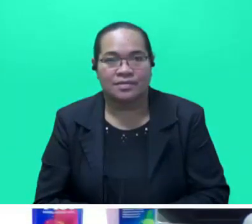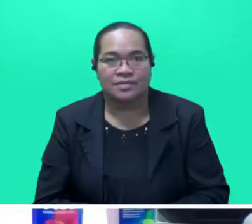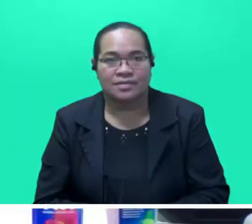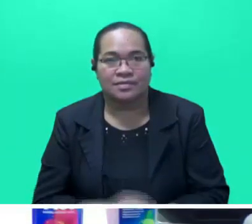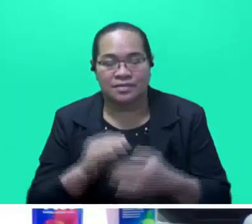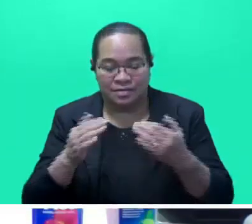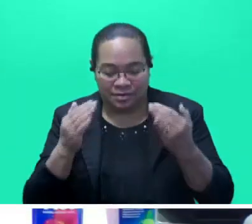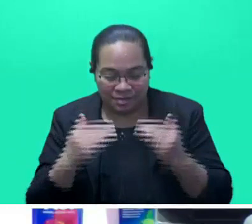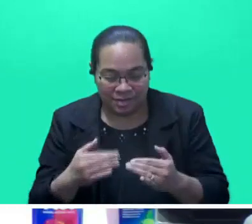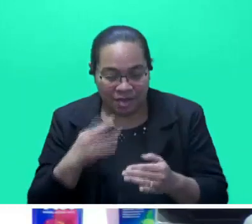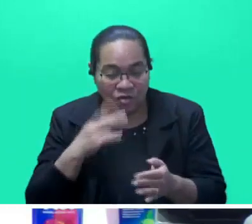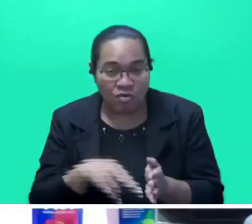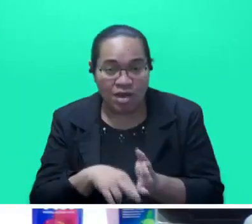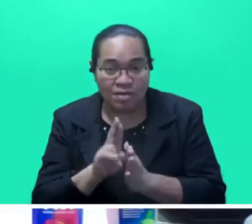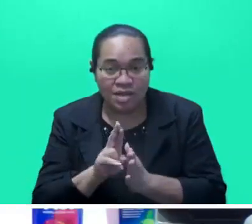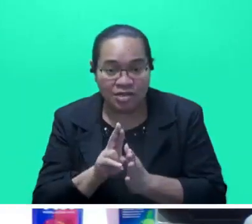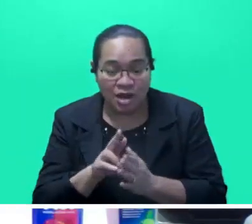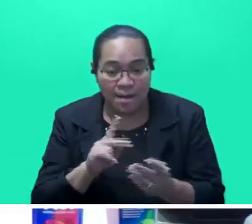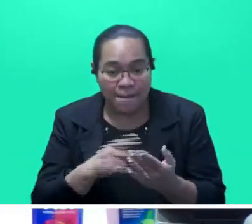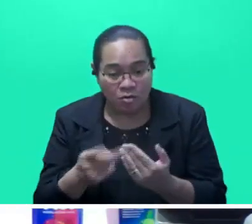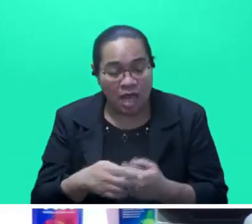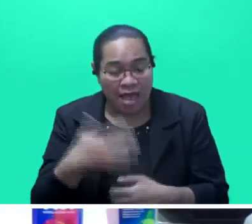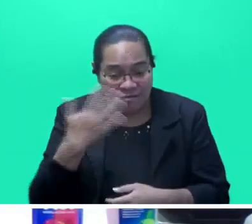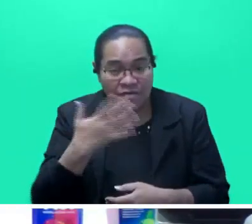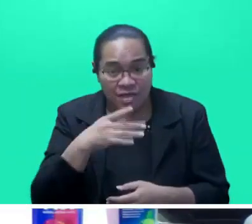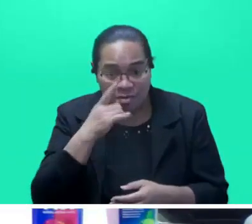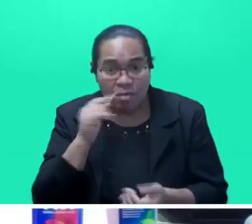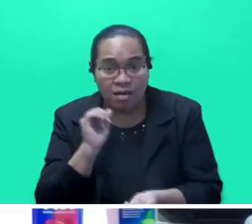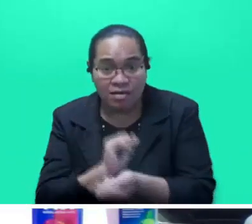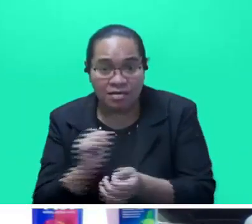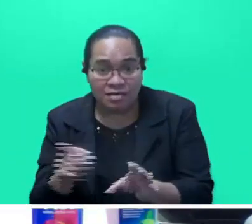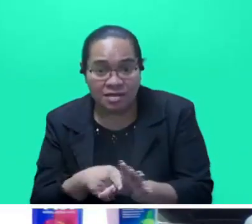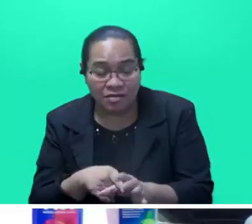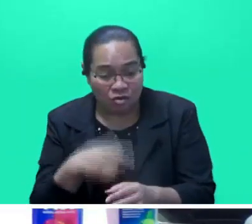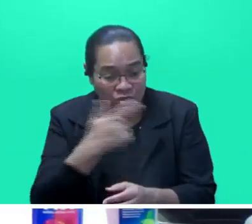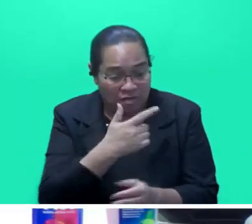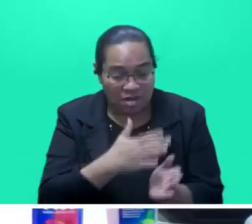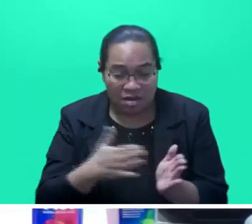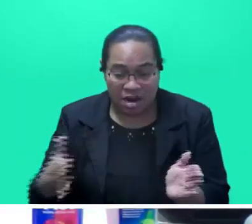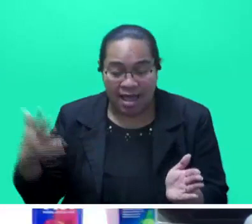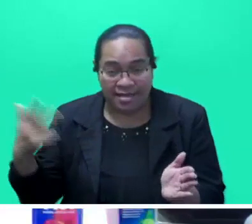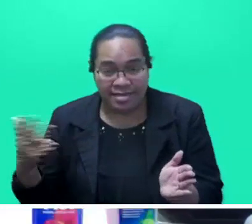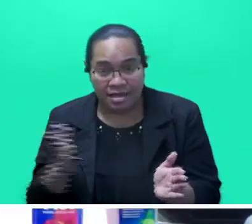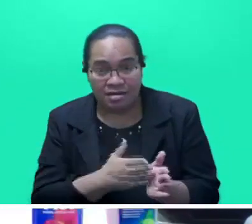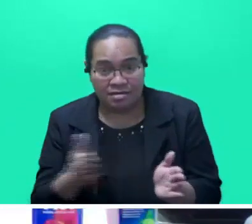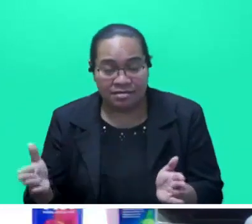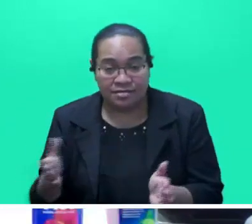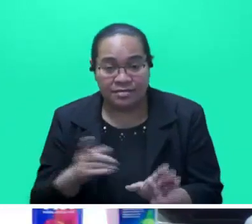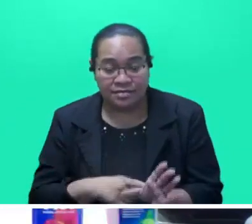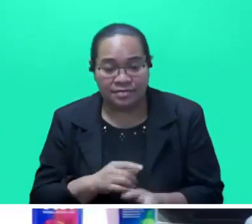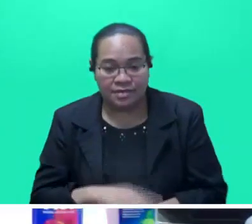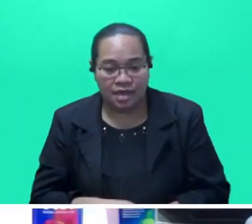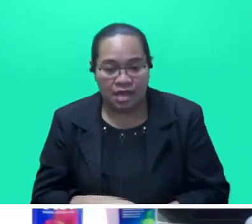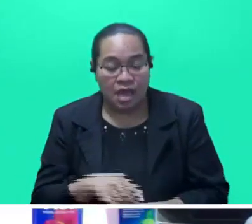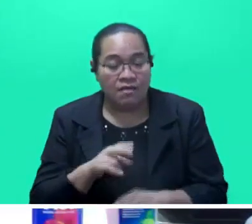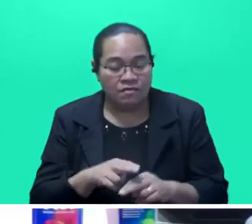regarding the rehabilitation programs, the committee noted that out of the 15 inmates targeted for the 2017 and 2018 period, the Fiji Correction